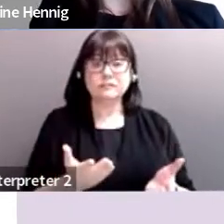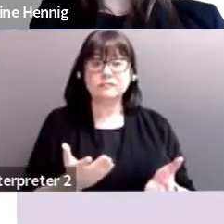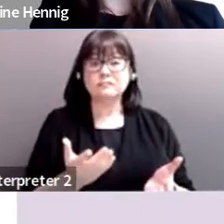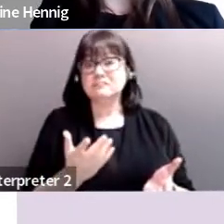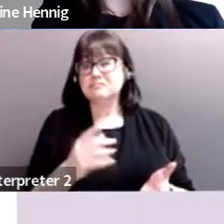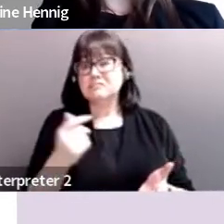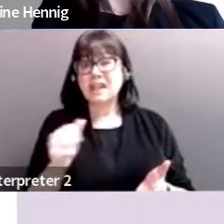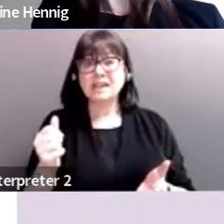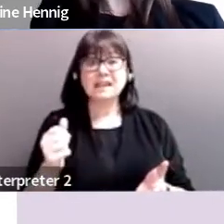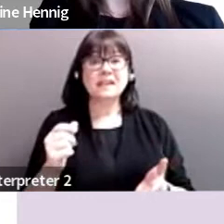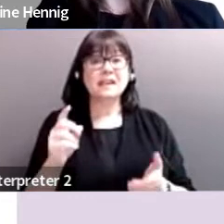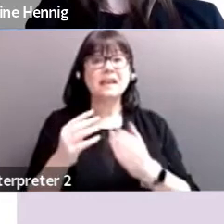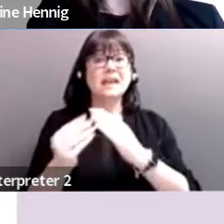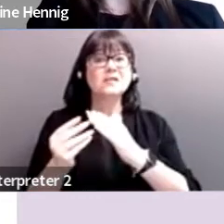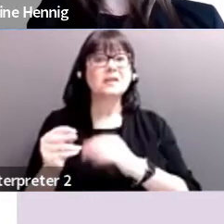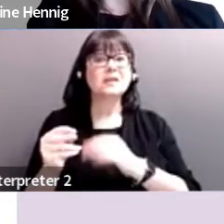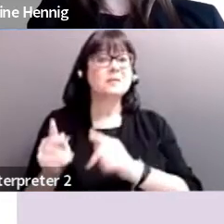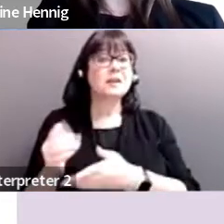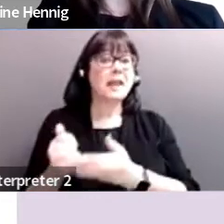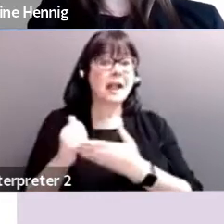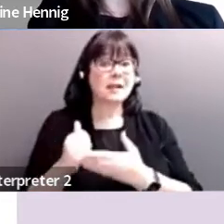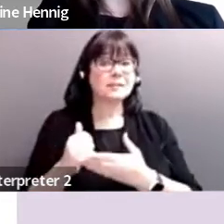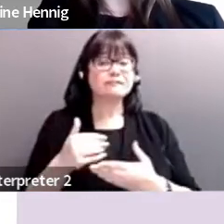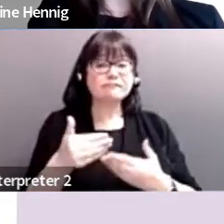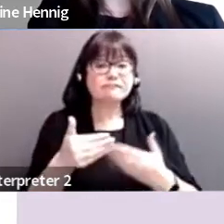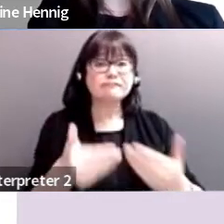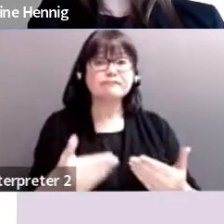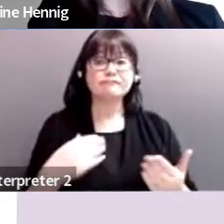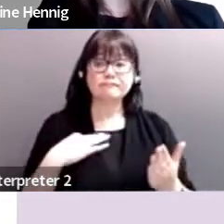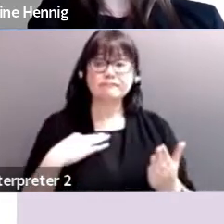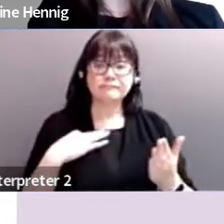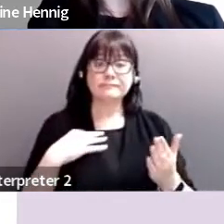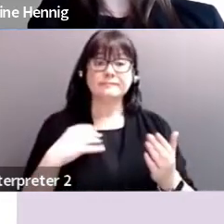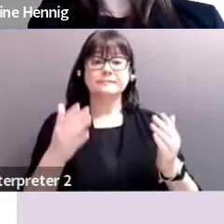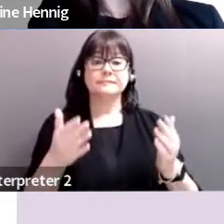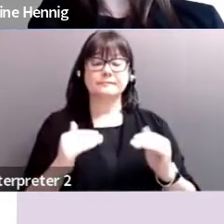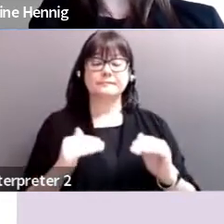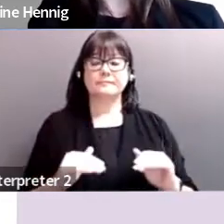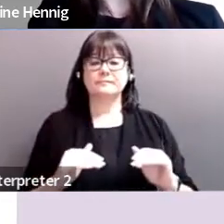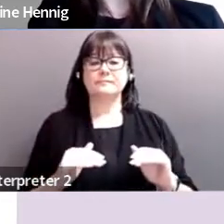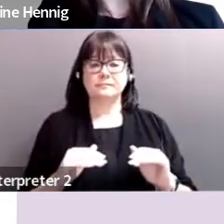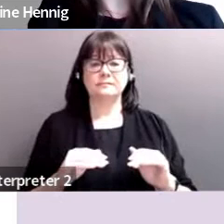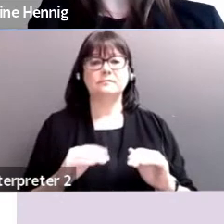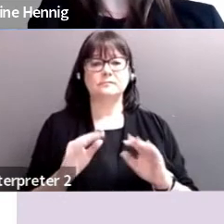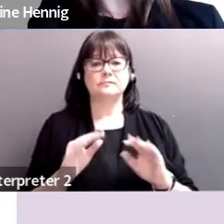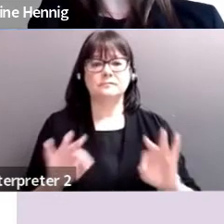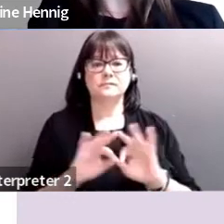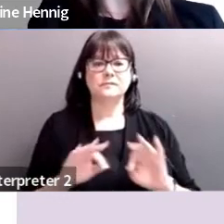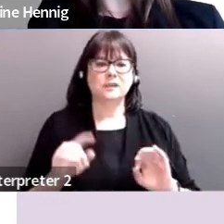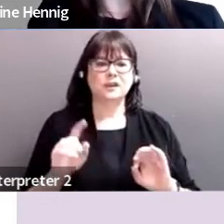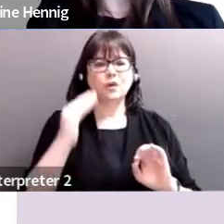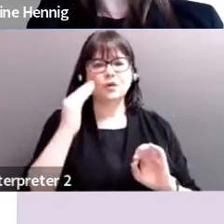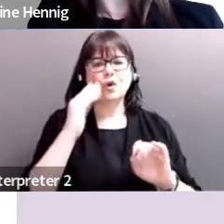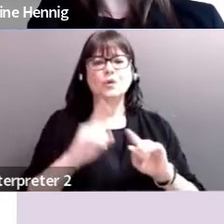grant application? Finally, make sure you thoroughly understand the application stages and the documents that you're going to need in order